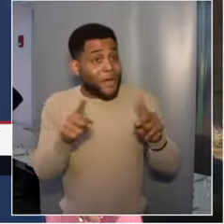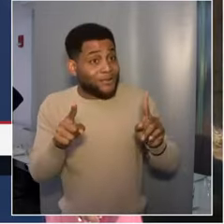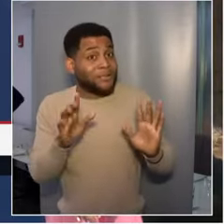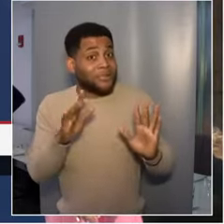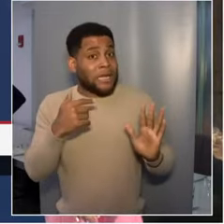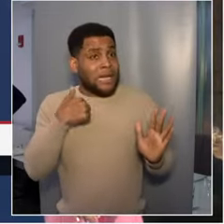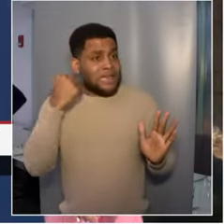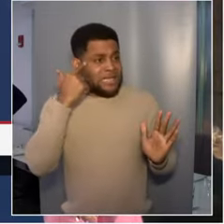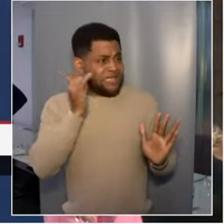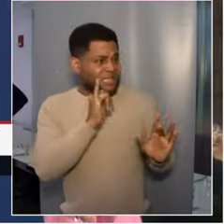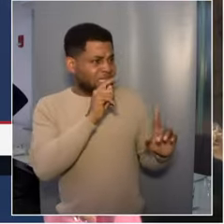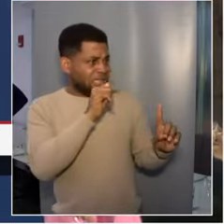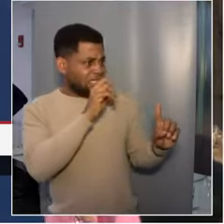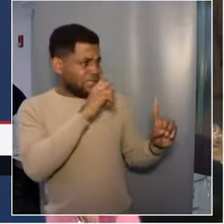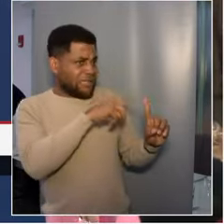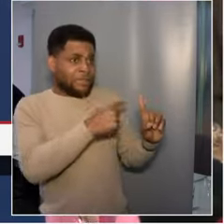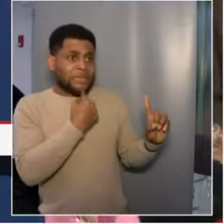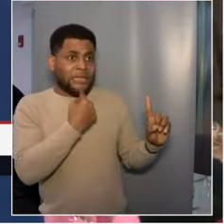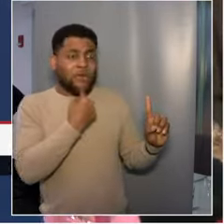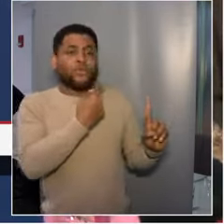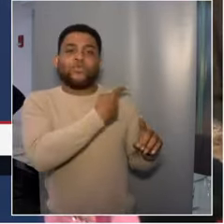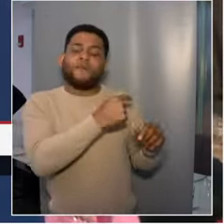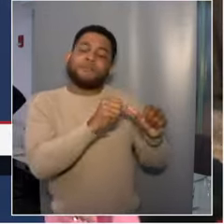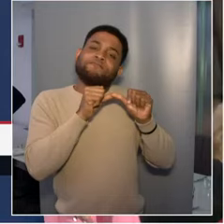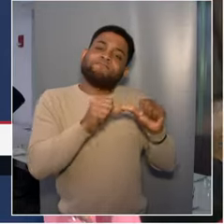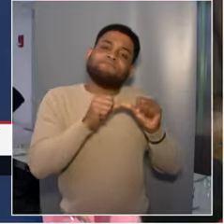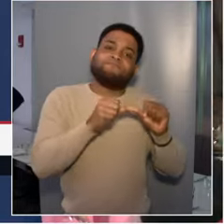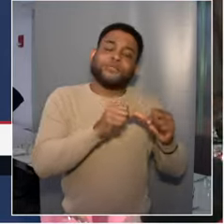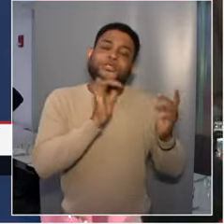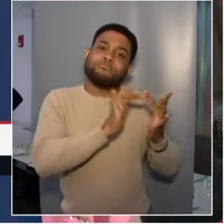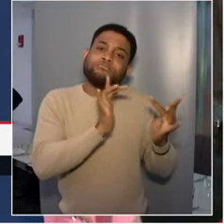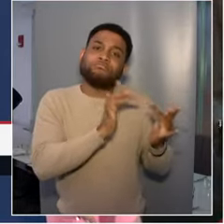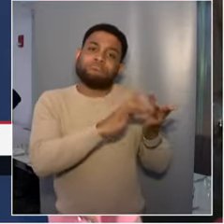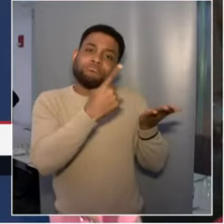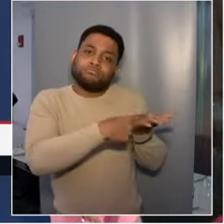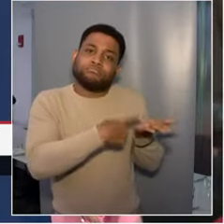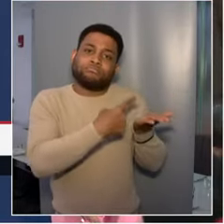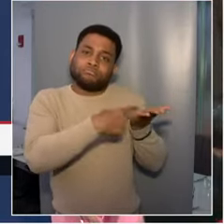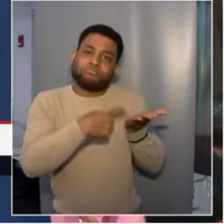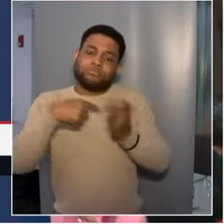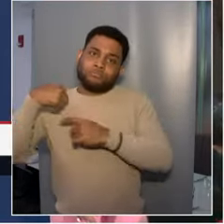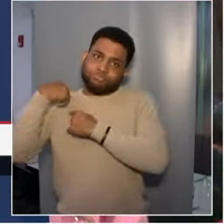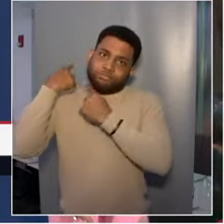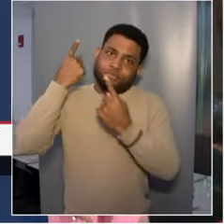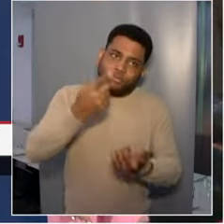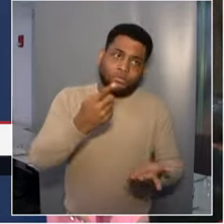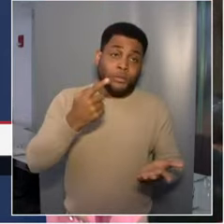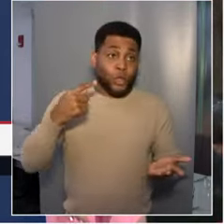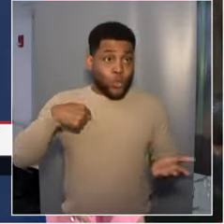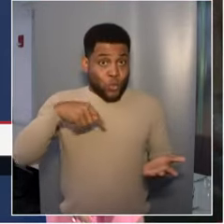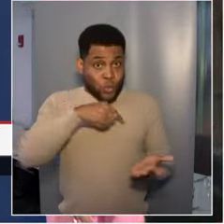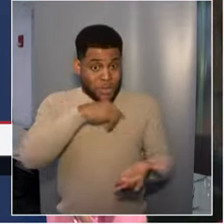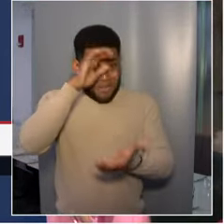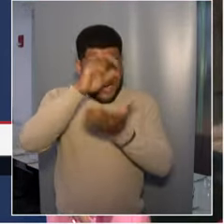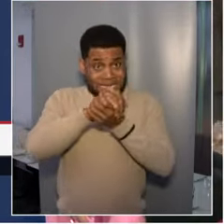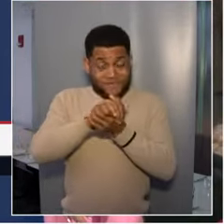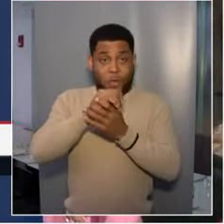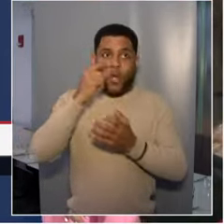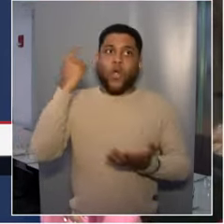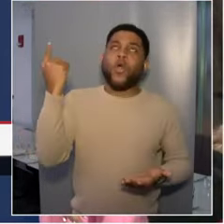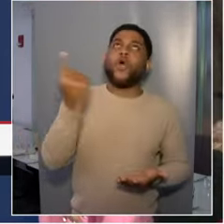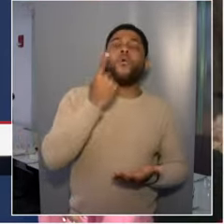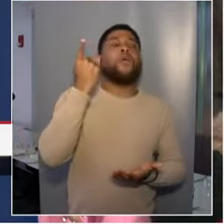that we've been talking throughout this process, and we believed always, you've heard me say, that we